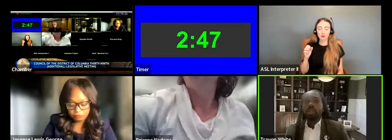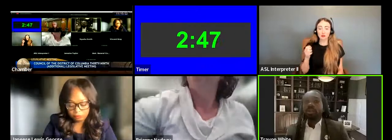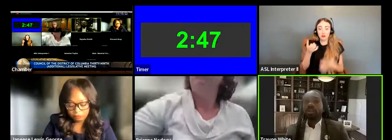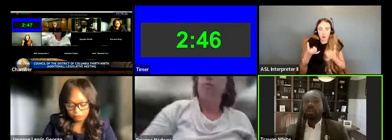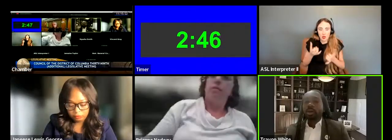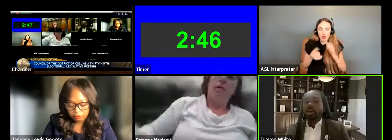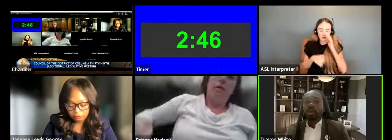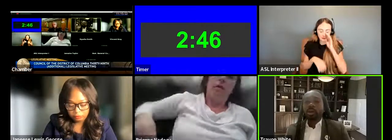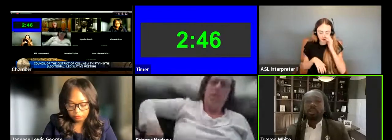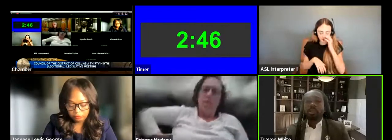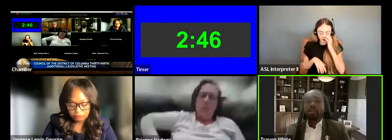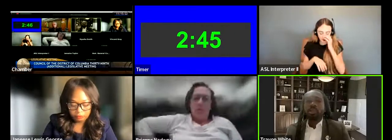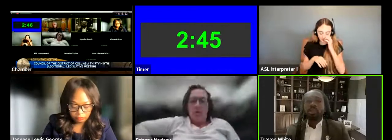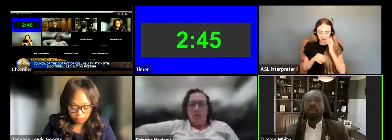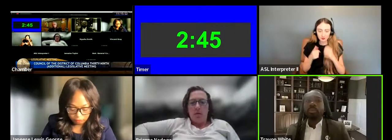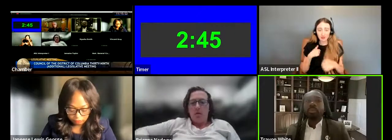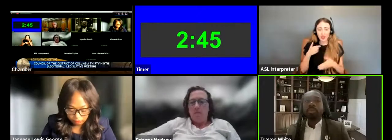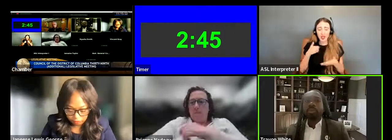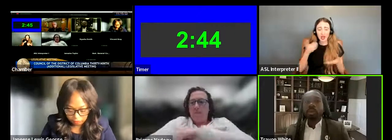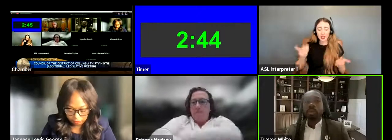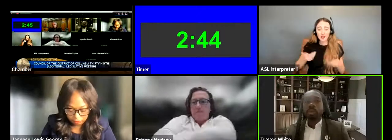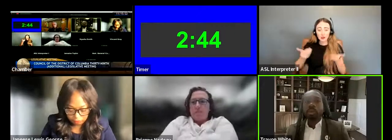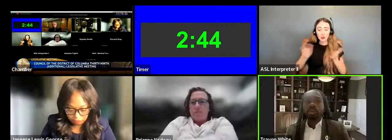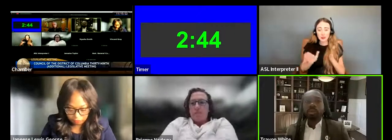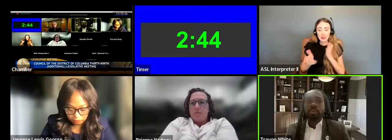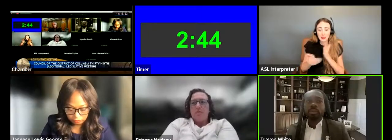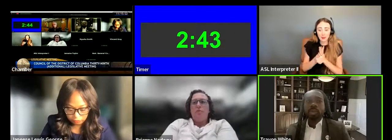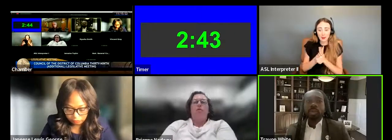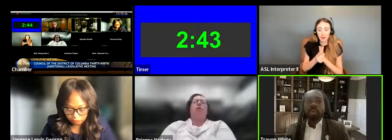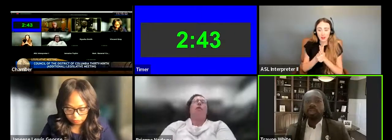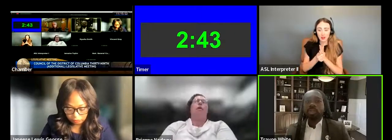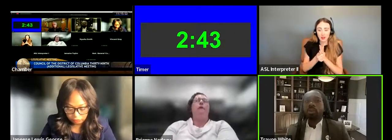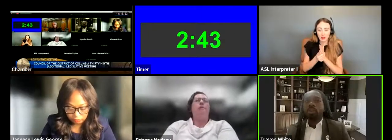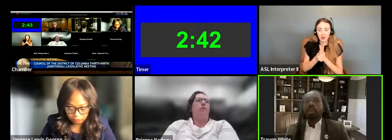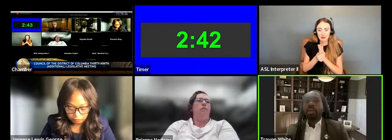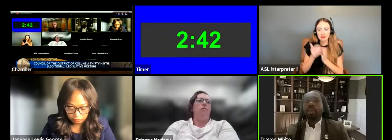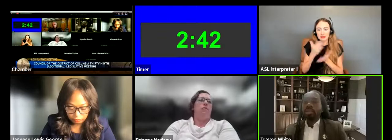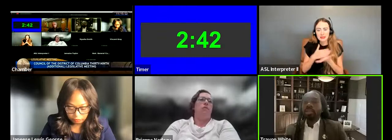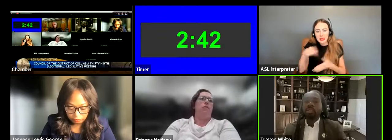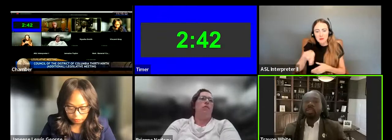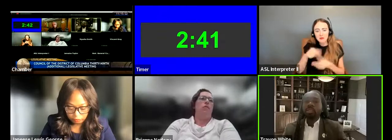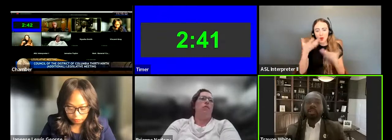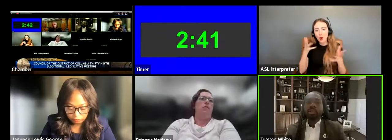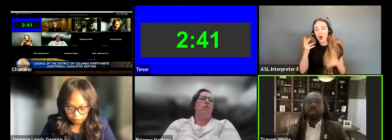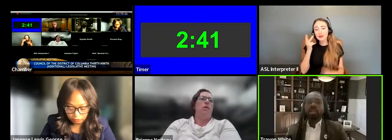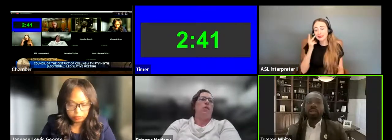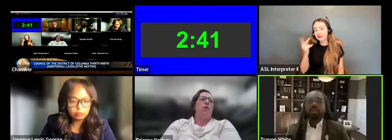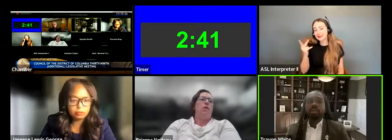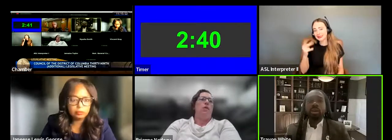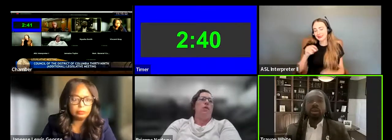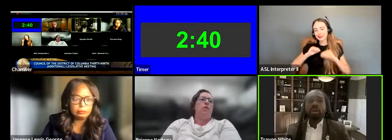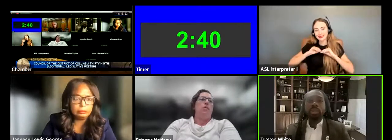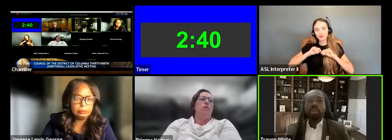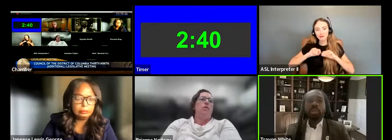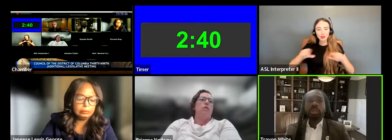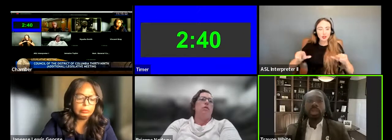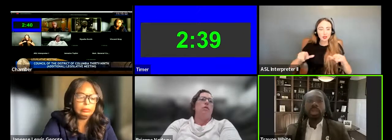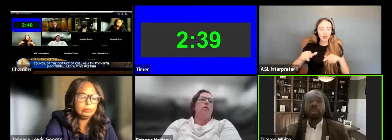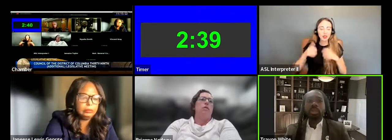today. I introduced an amendment, and some of you may have seen the circulated